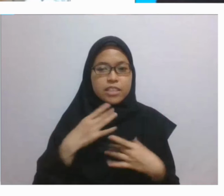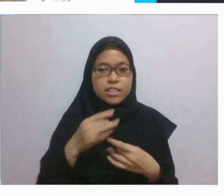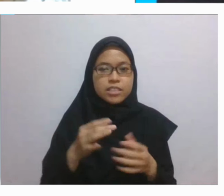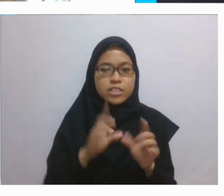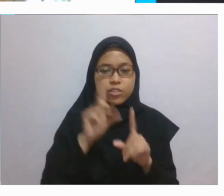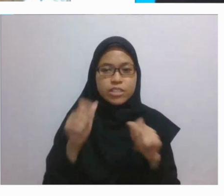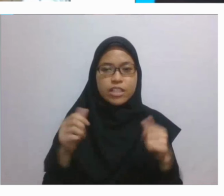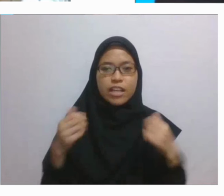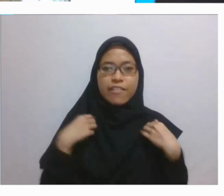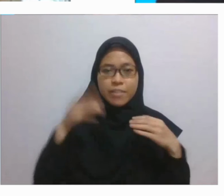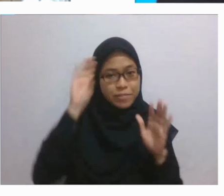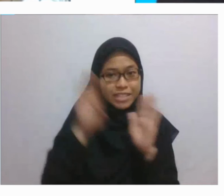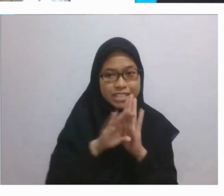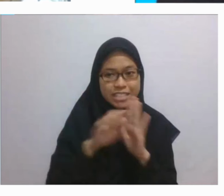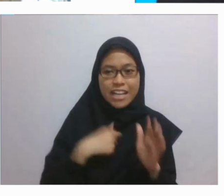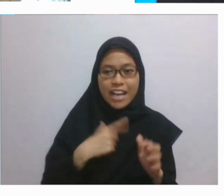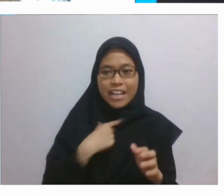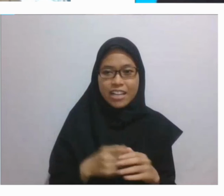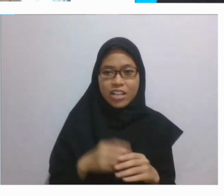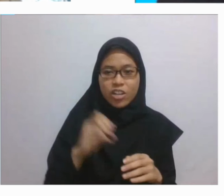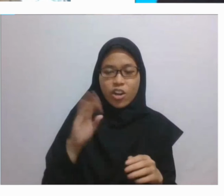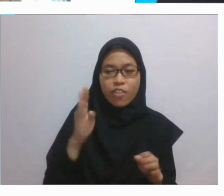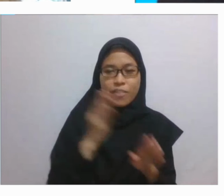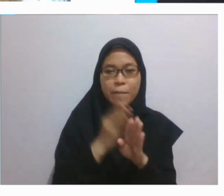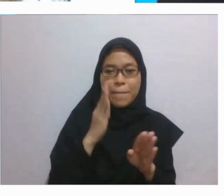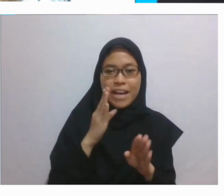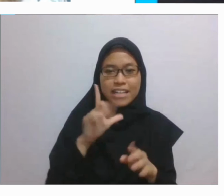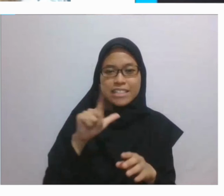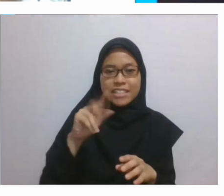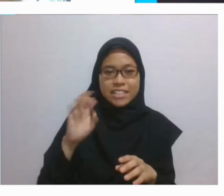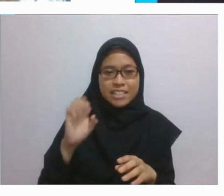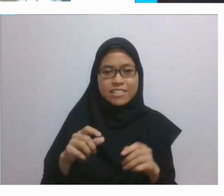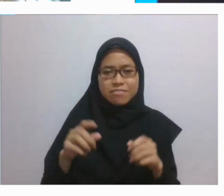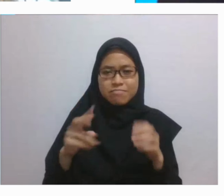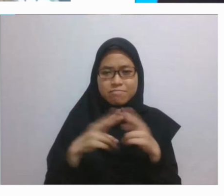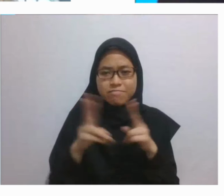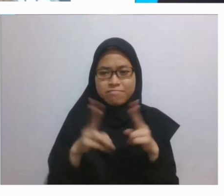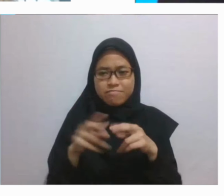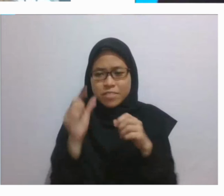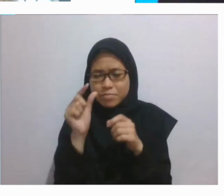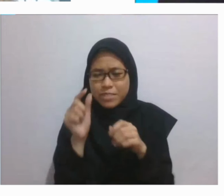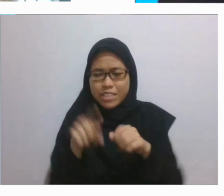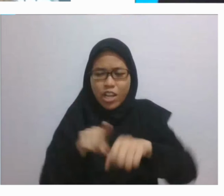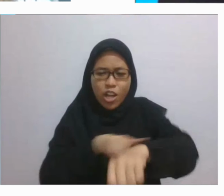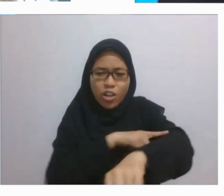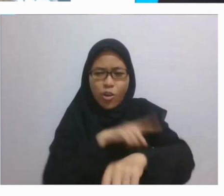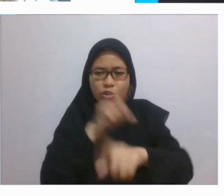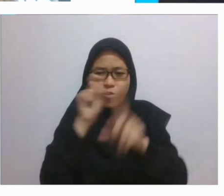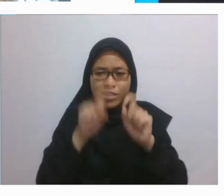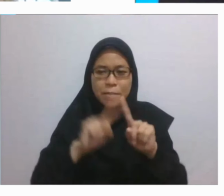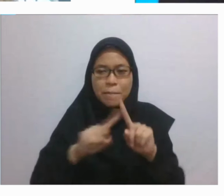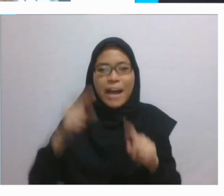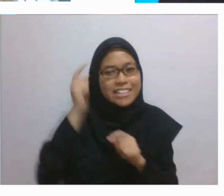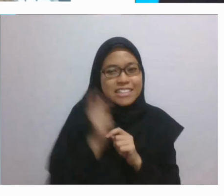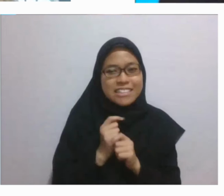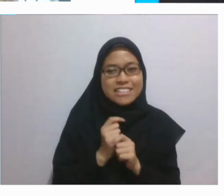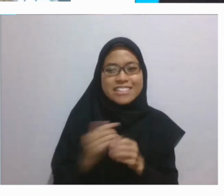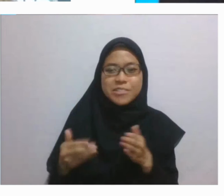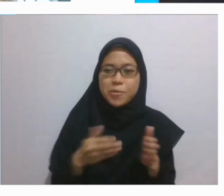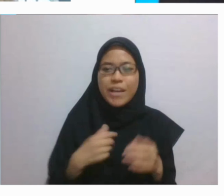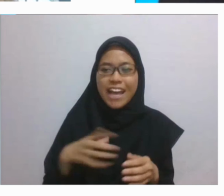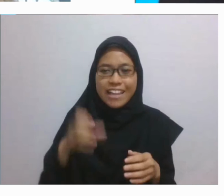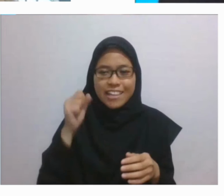like, of a bus lane. And it's a fairly long question. You can probably look at it later, but I think the way I take it is a little